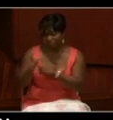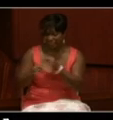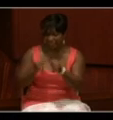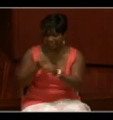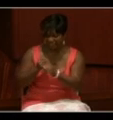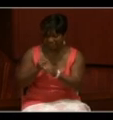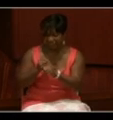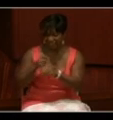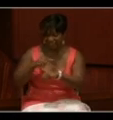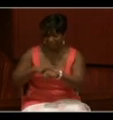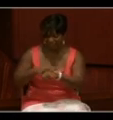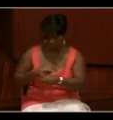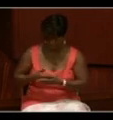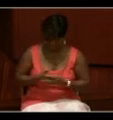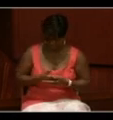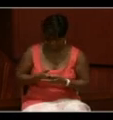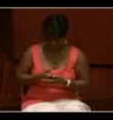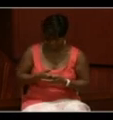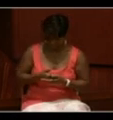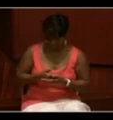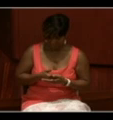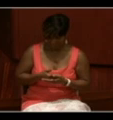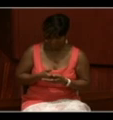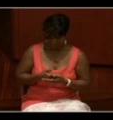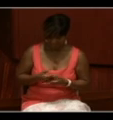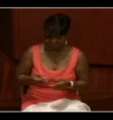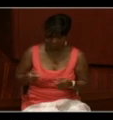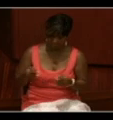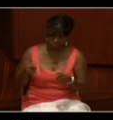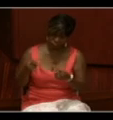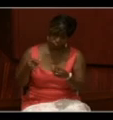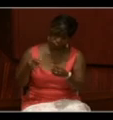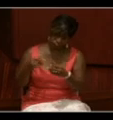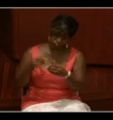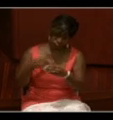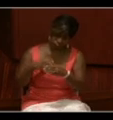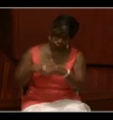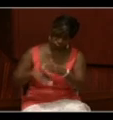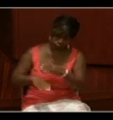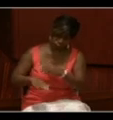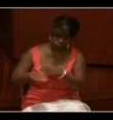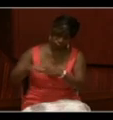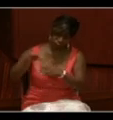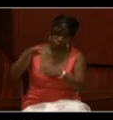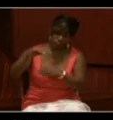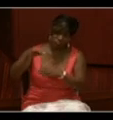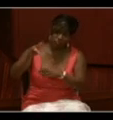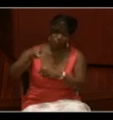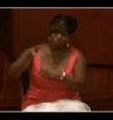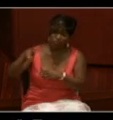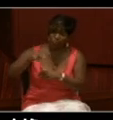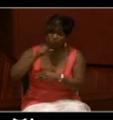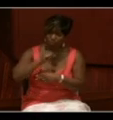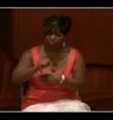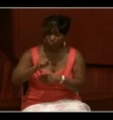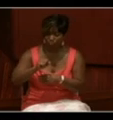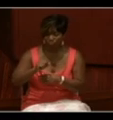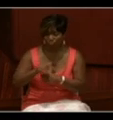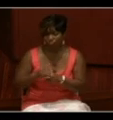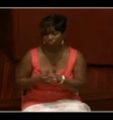infant and then down into someone who was 22 years old.